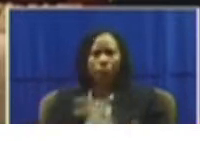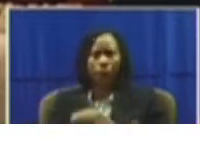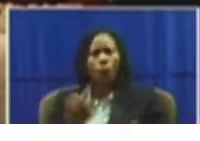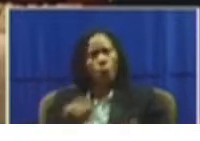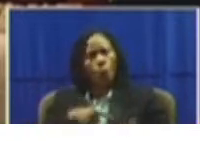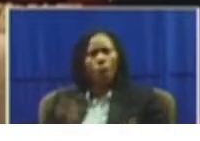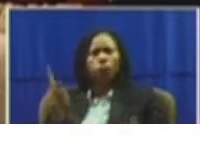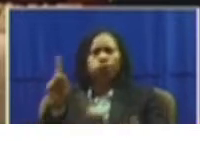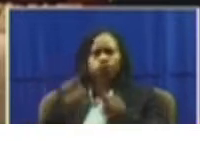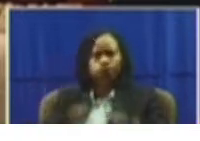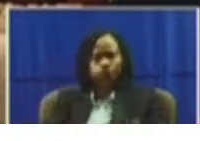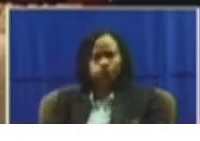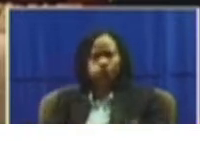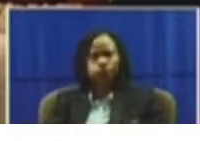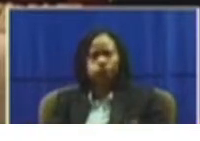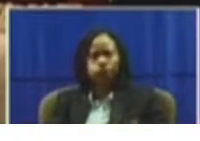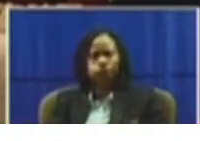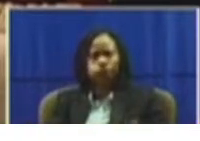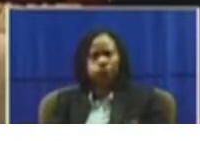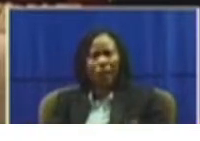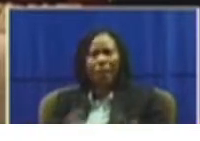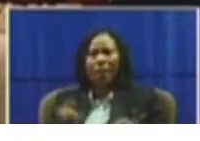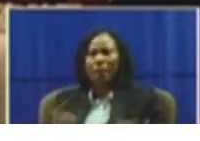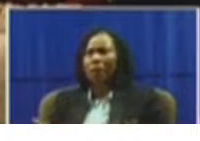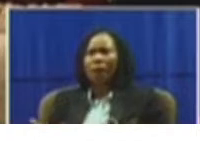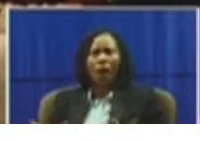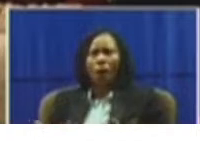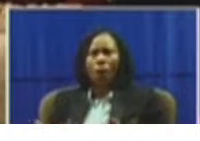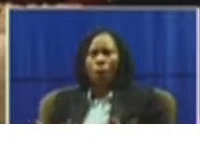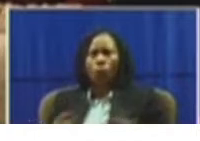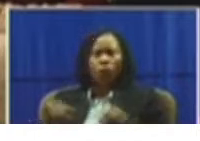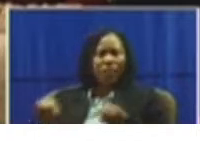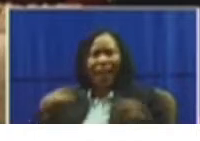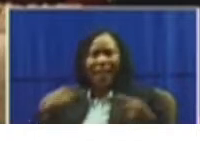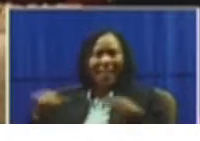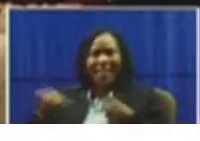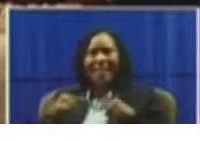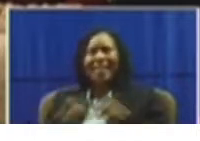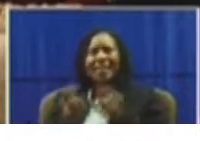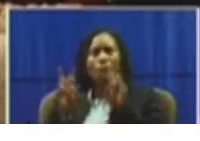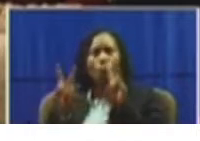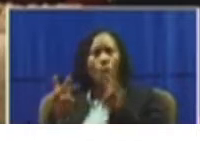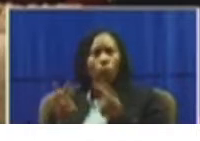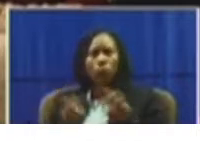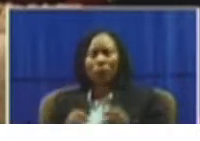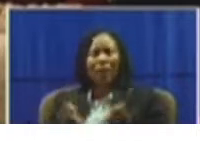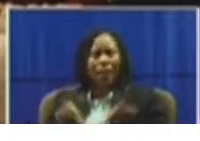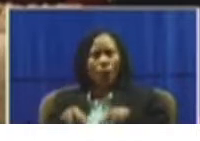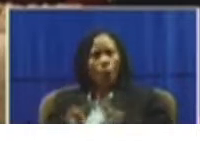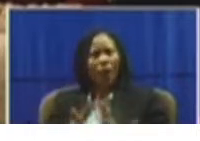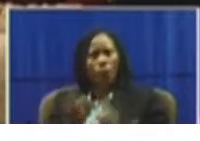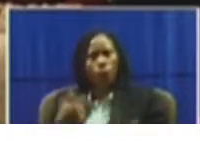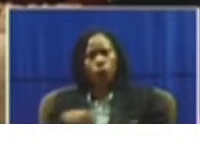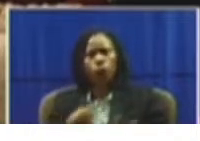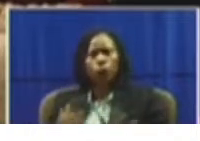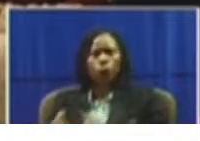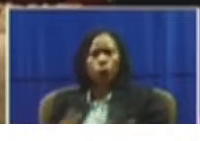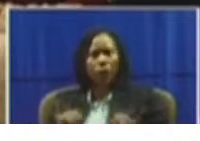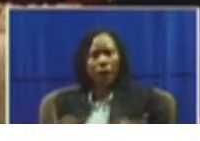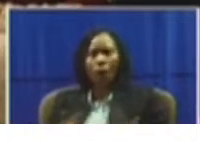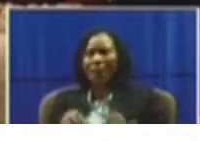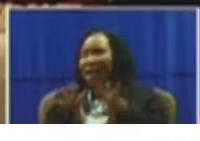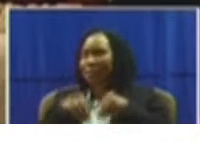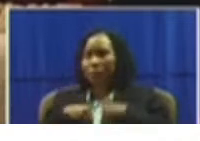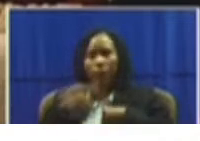here being combative and engage in the manner in which we are doing right now. It is unacceptable,